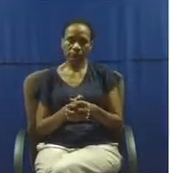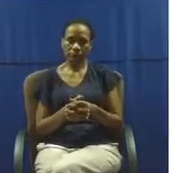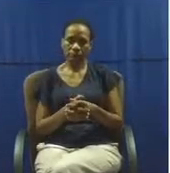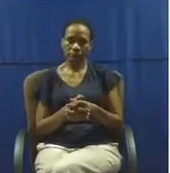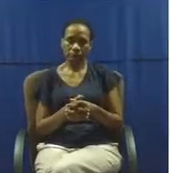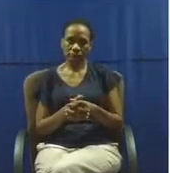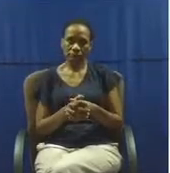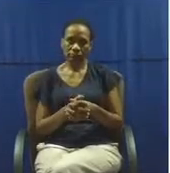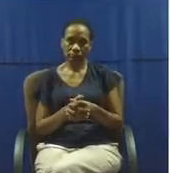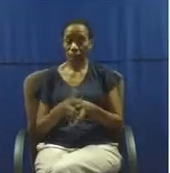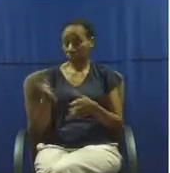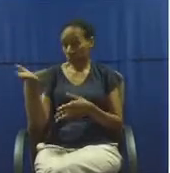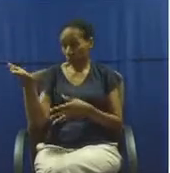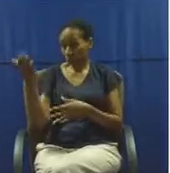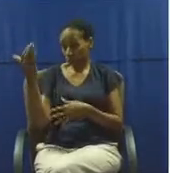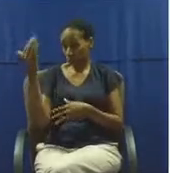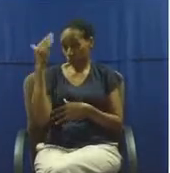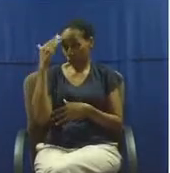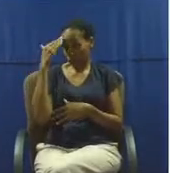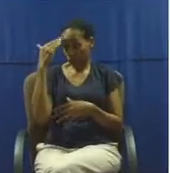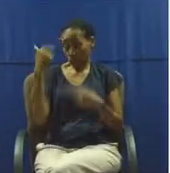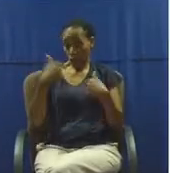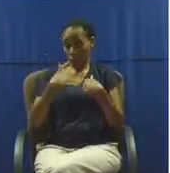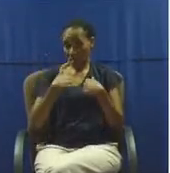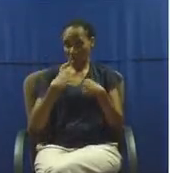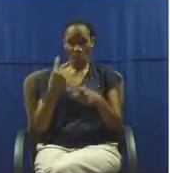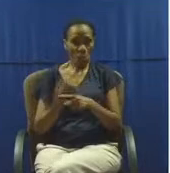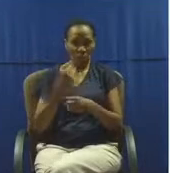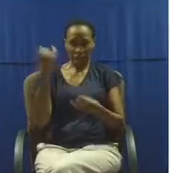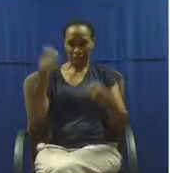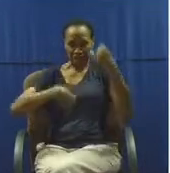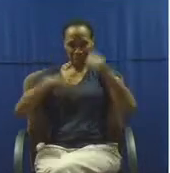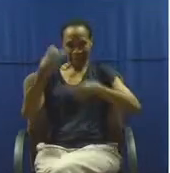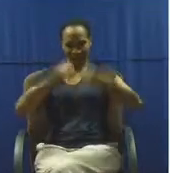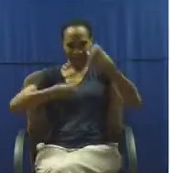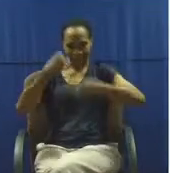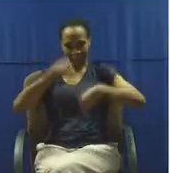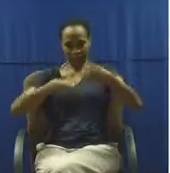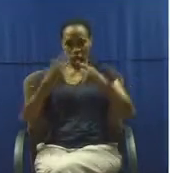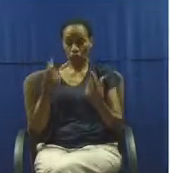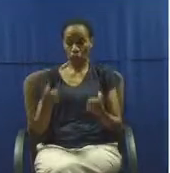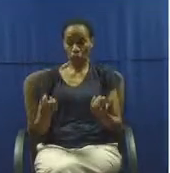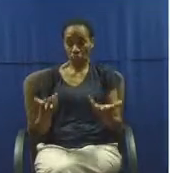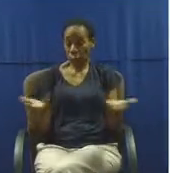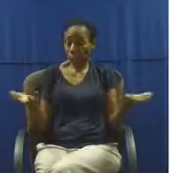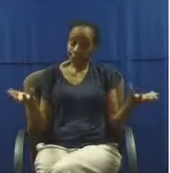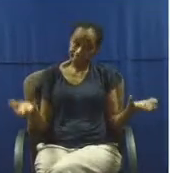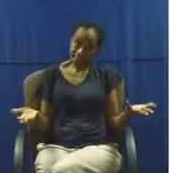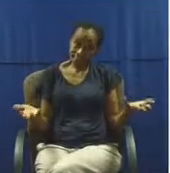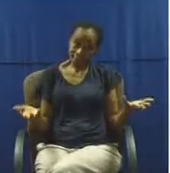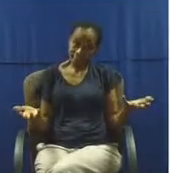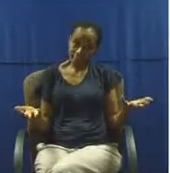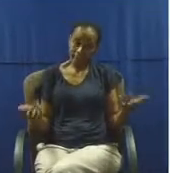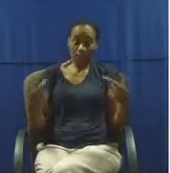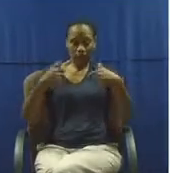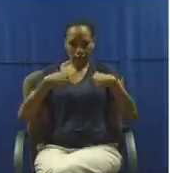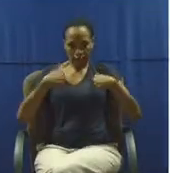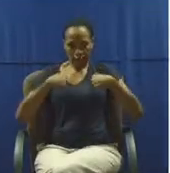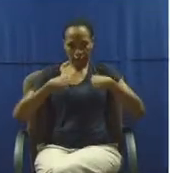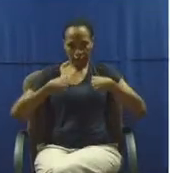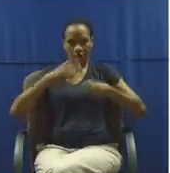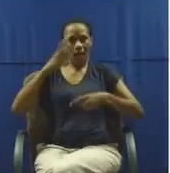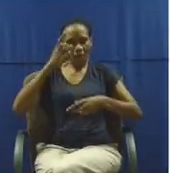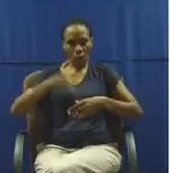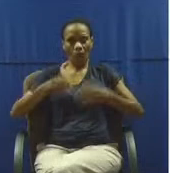come to know me and to criticize me at times, I will embark on